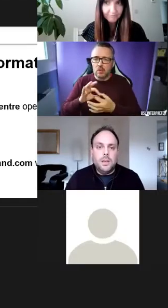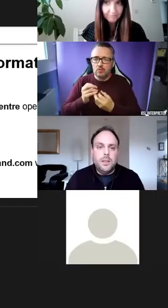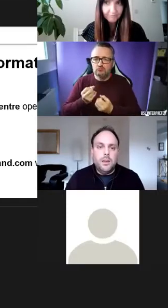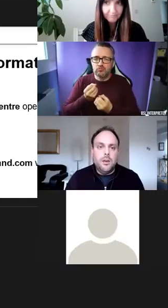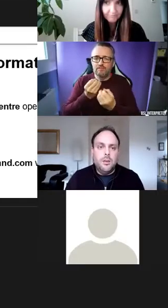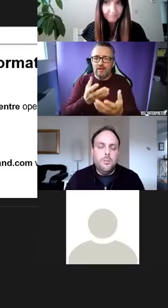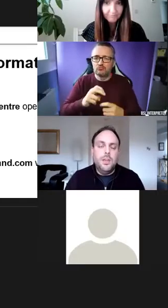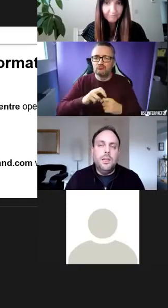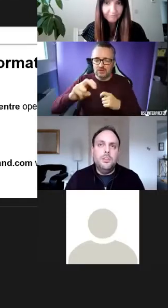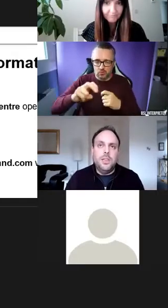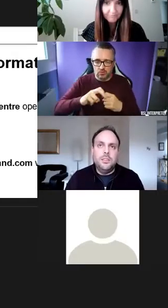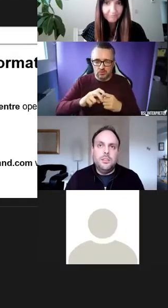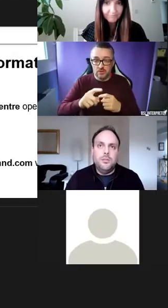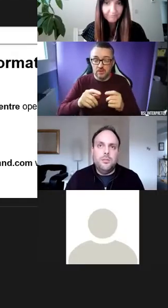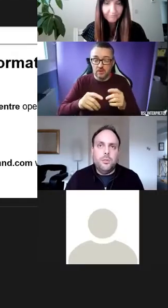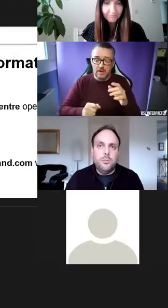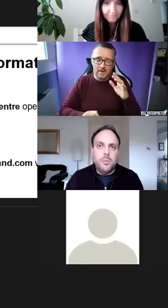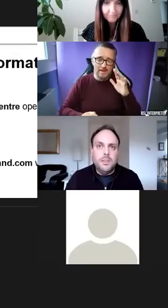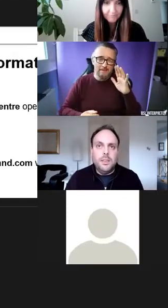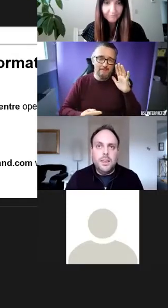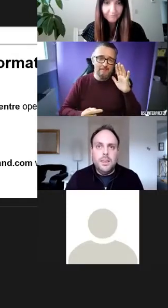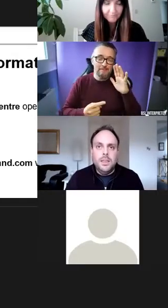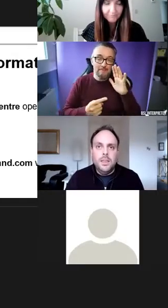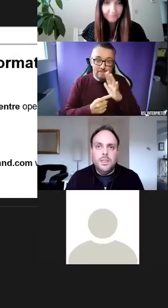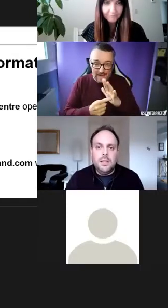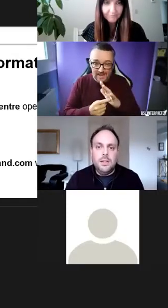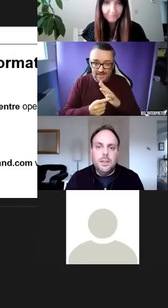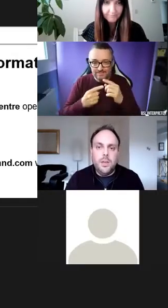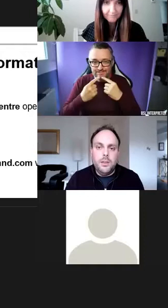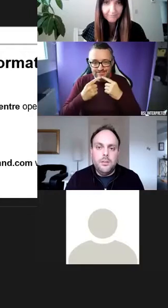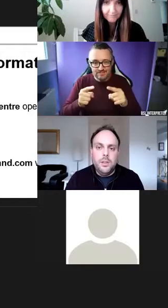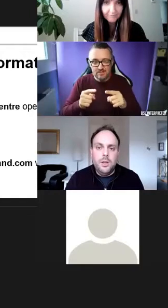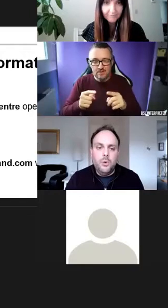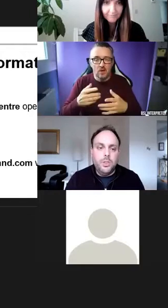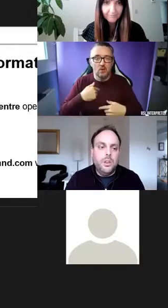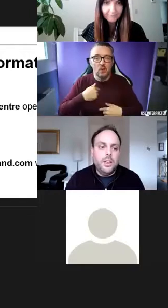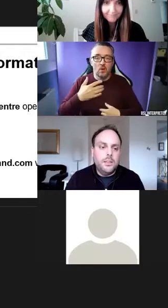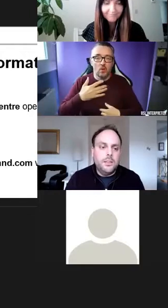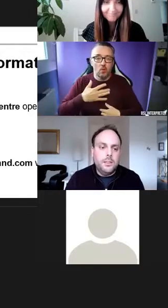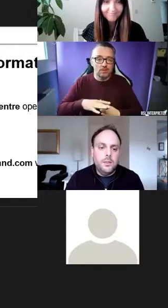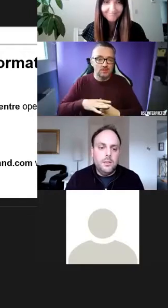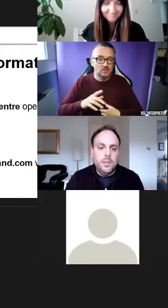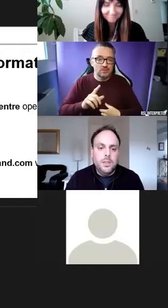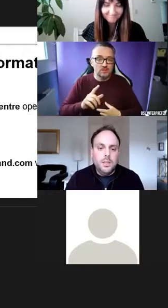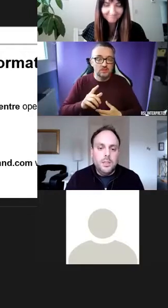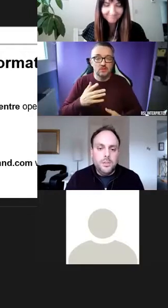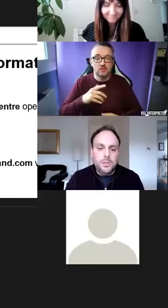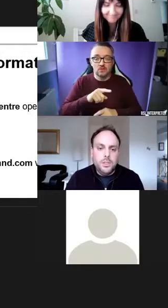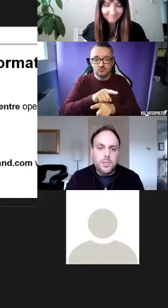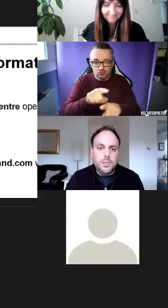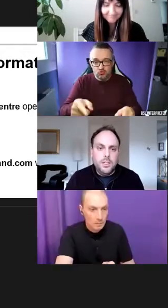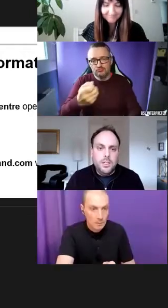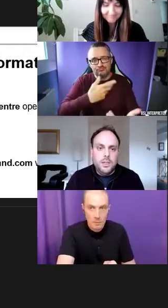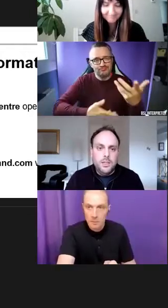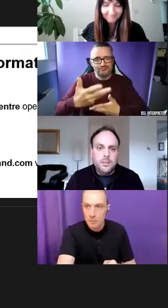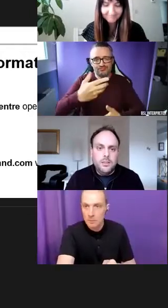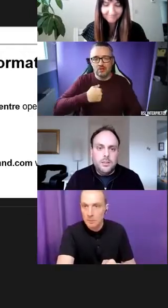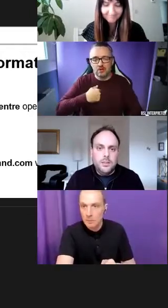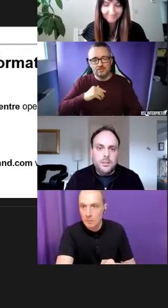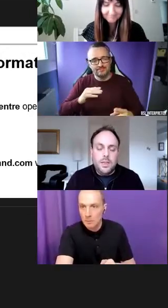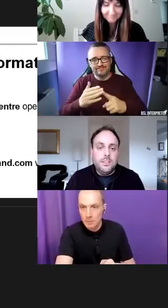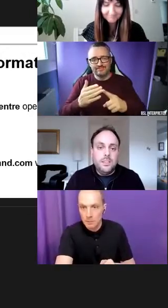focus or the main interest from me today is hearing about what you'd like us to do in the future.